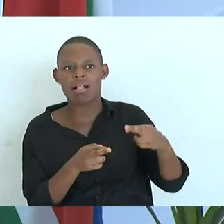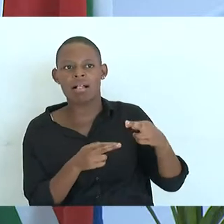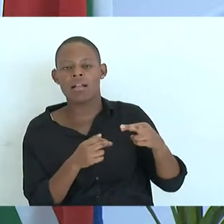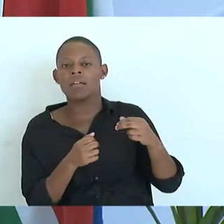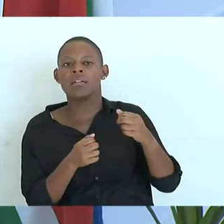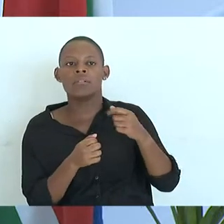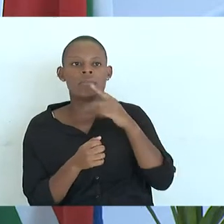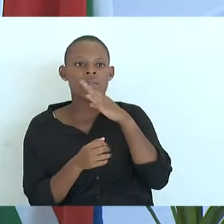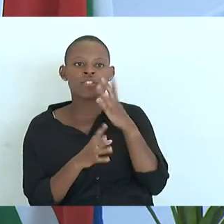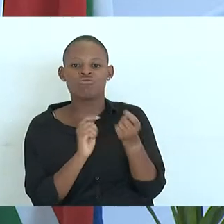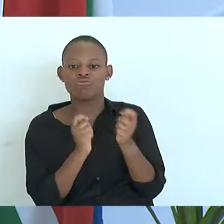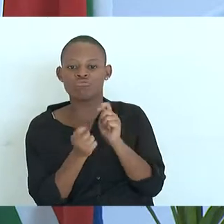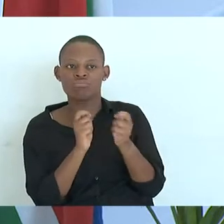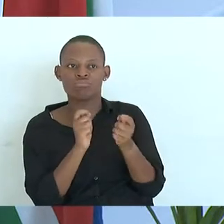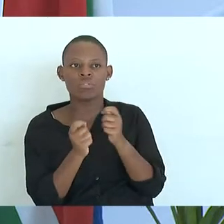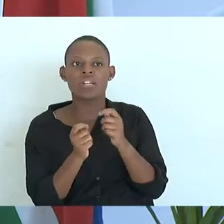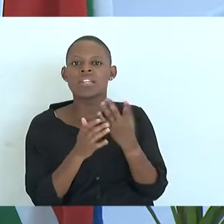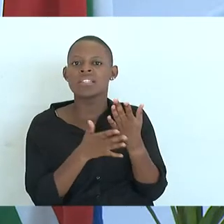nabakha ama-glass,